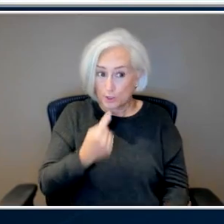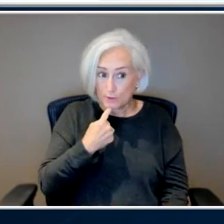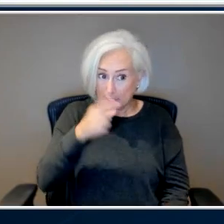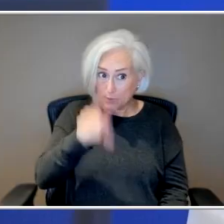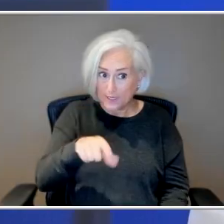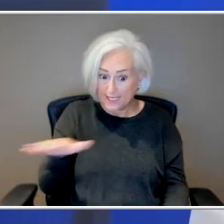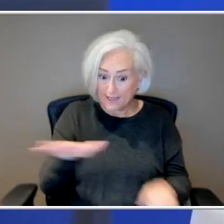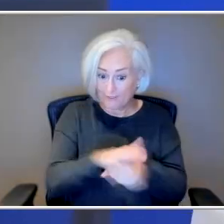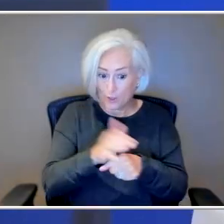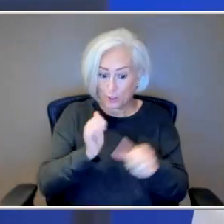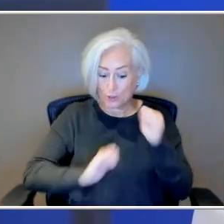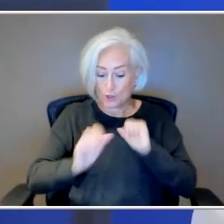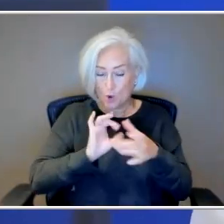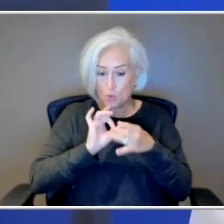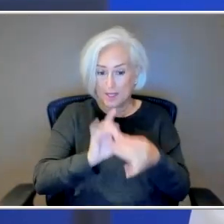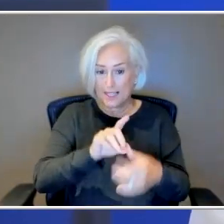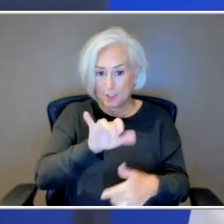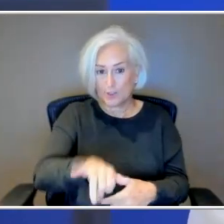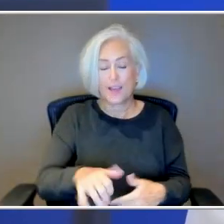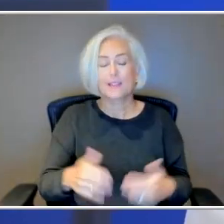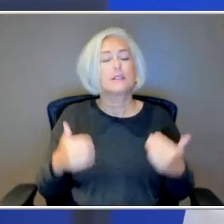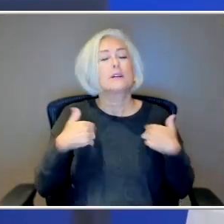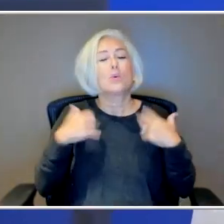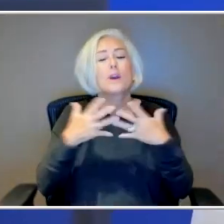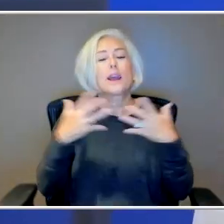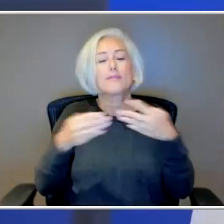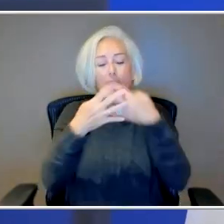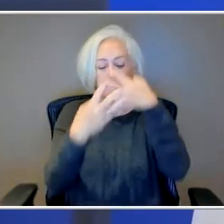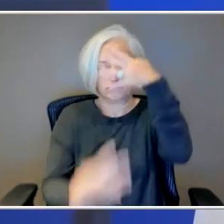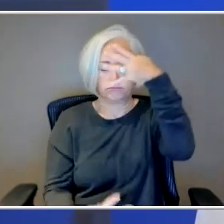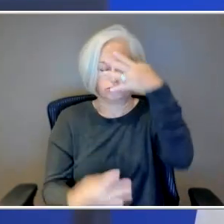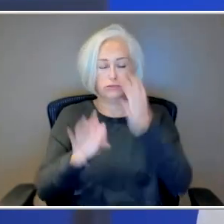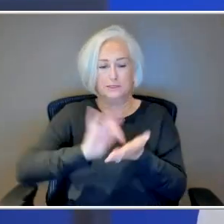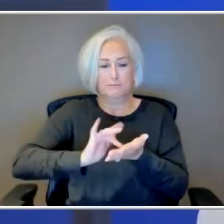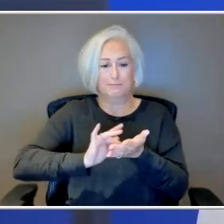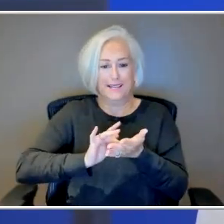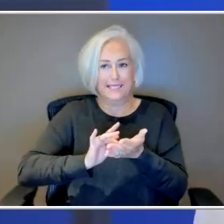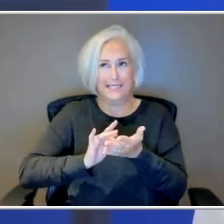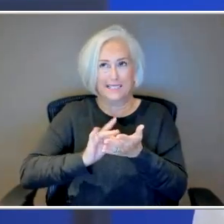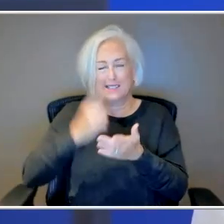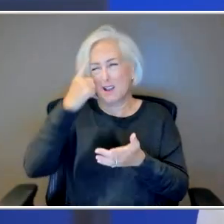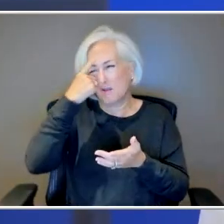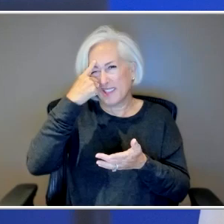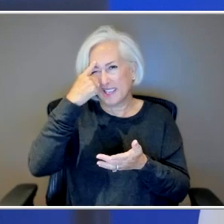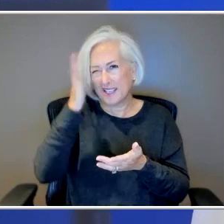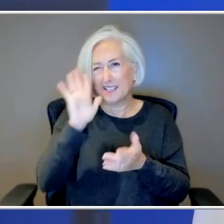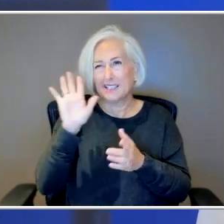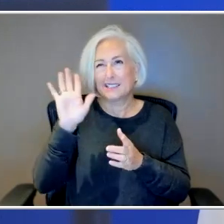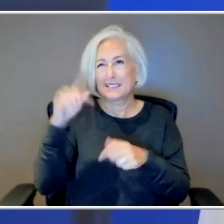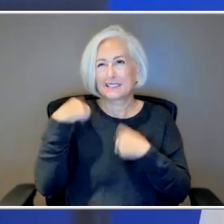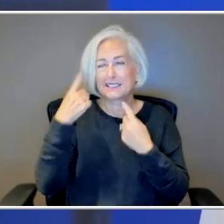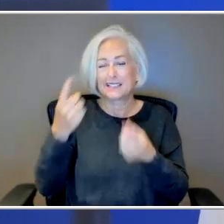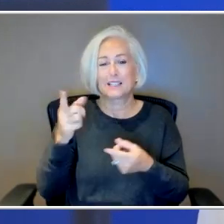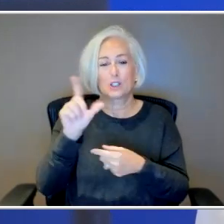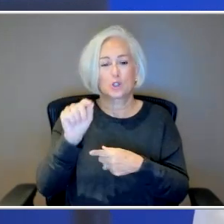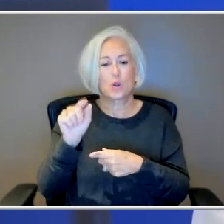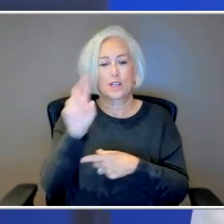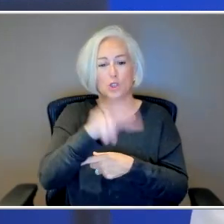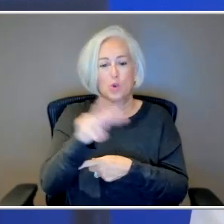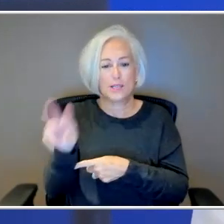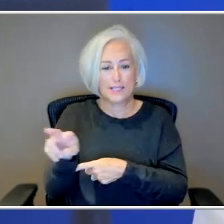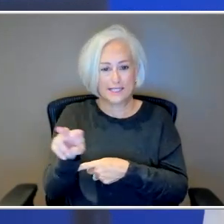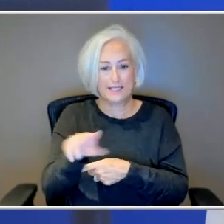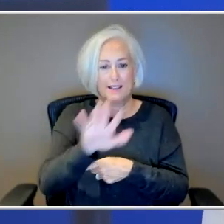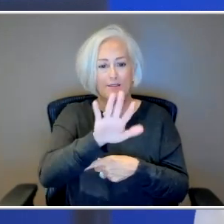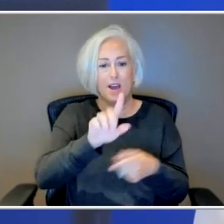So nowadays we have a lot of medications. Probably since 2022, we have had actually more than 5 or 6 approval by the